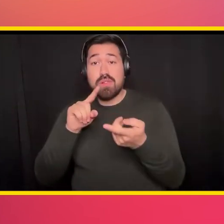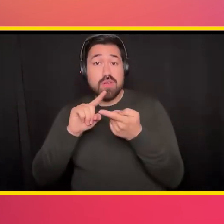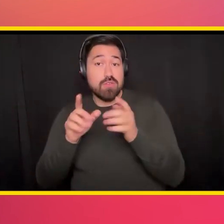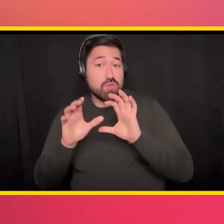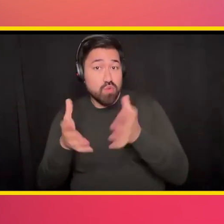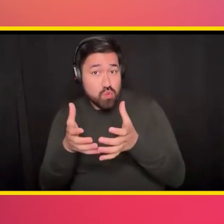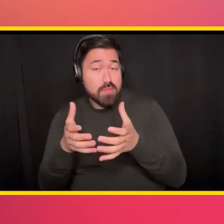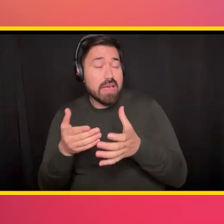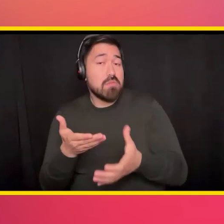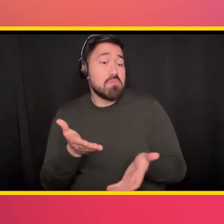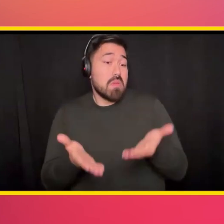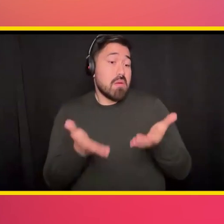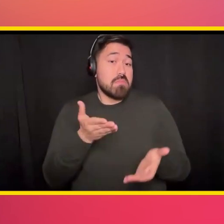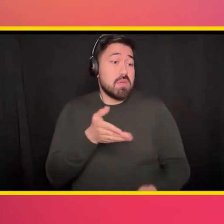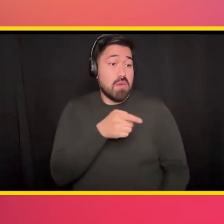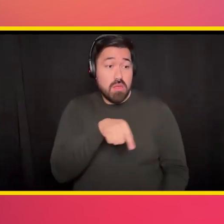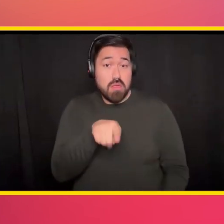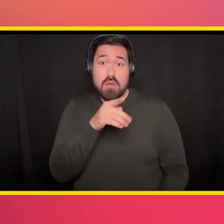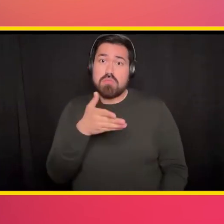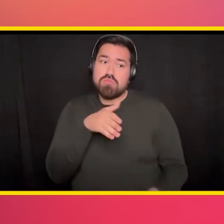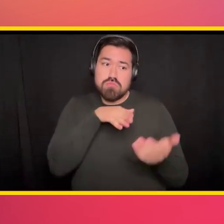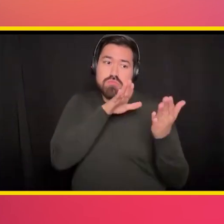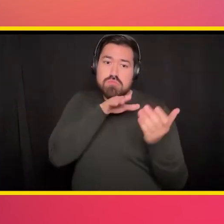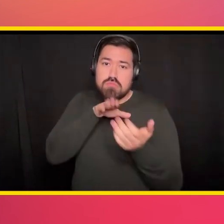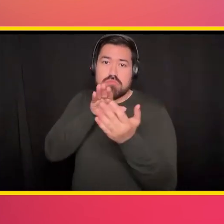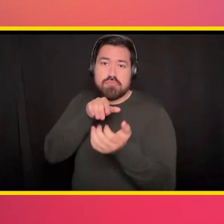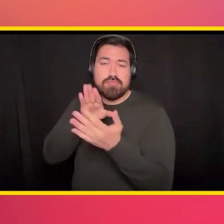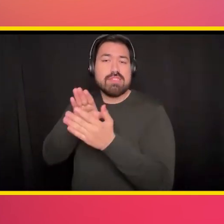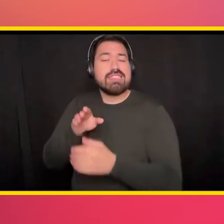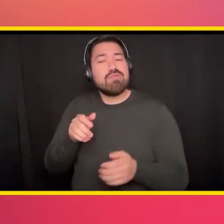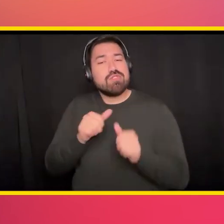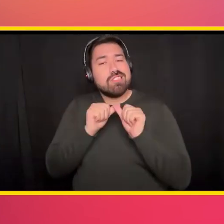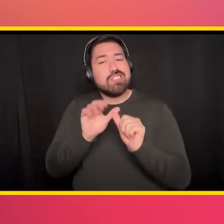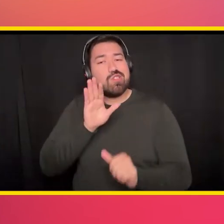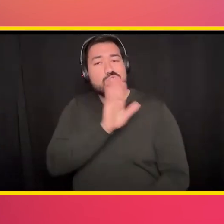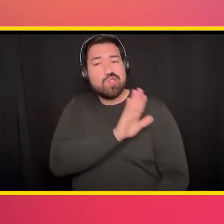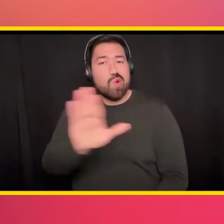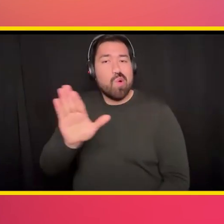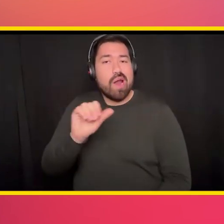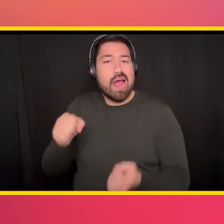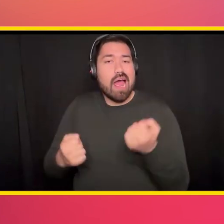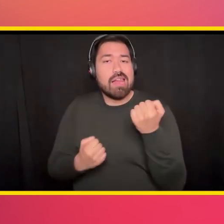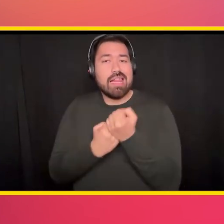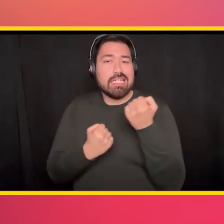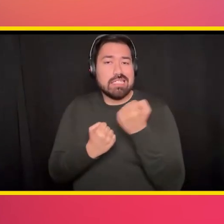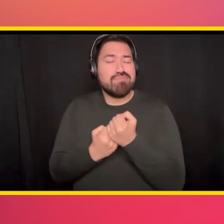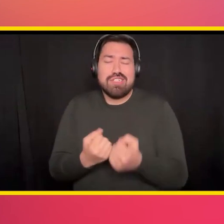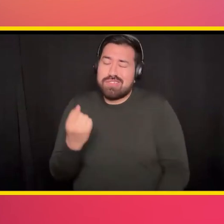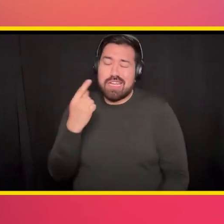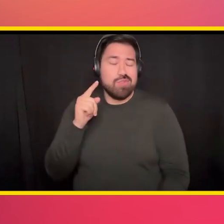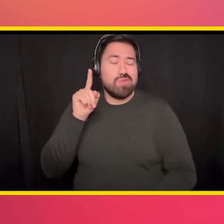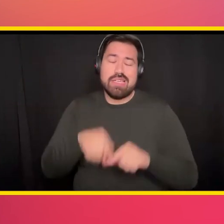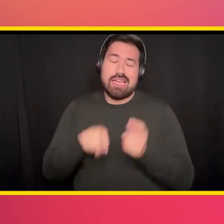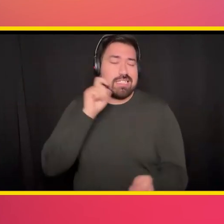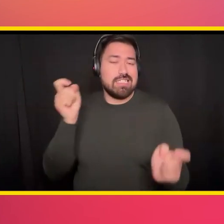think those are ways that you can continue on with your allyship. It's not for you cannot change everyone. That's